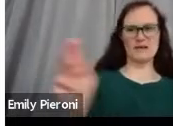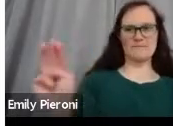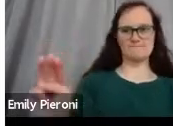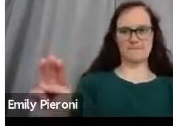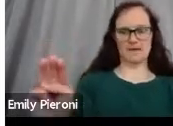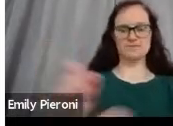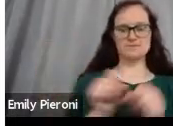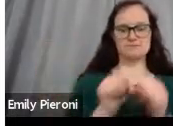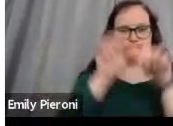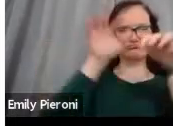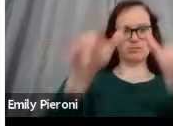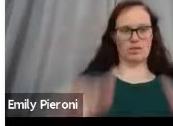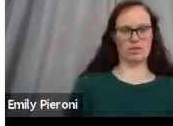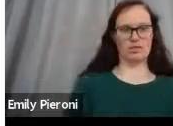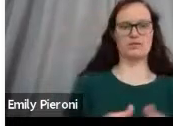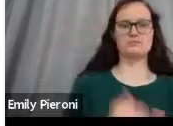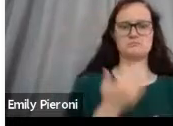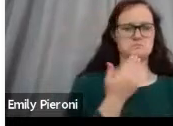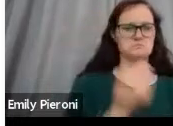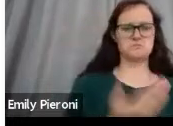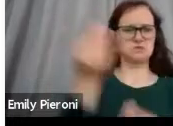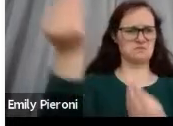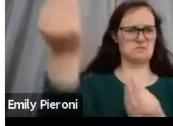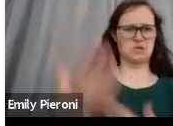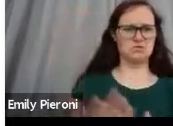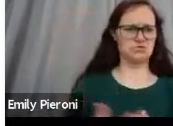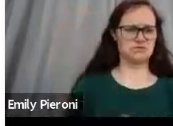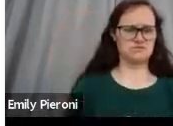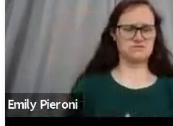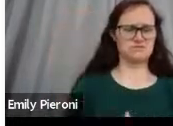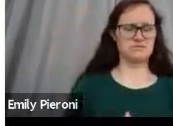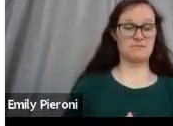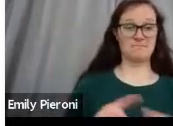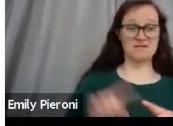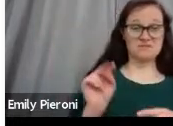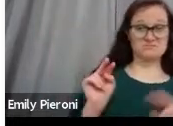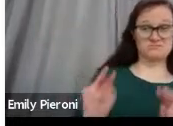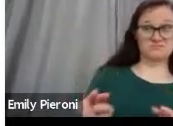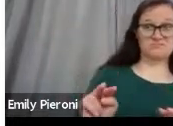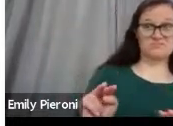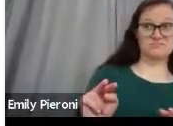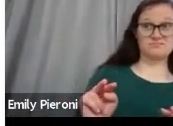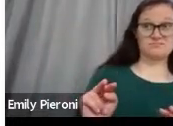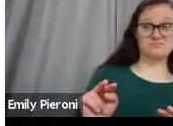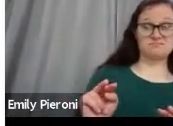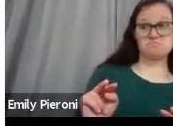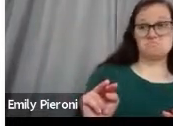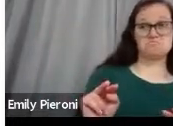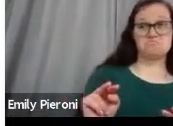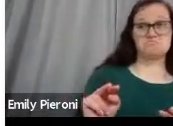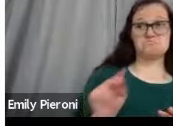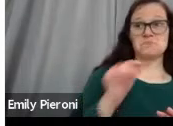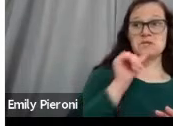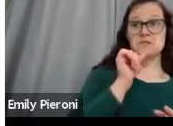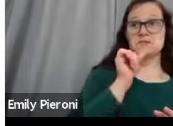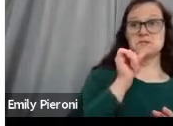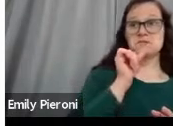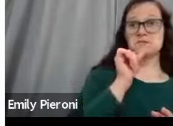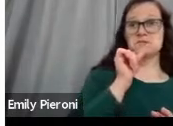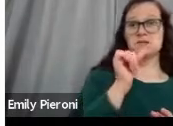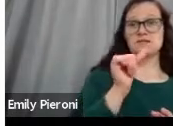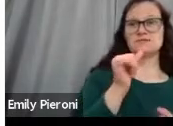a great amount of information, but to just look at it doesn't really tell people